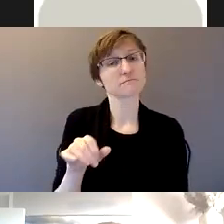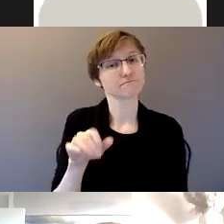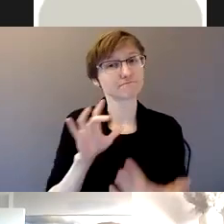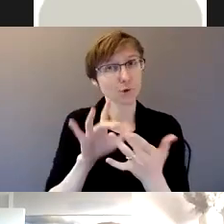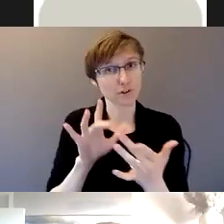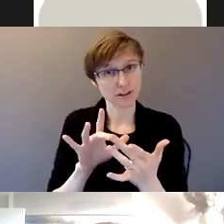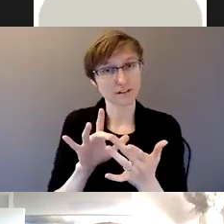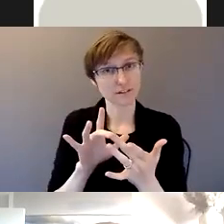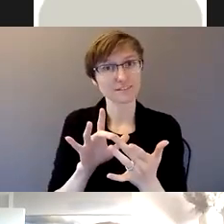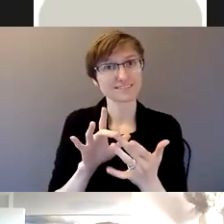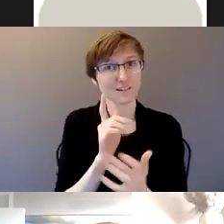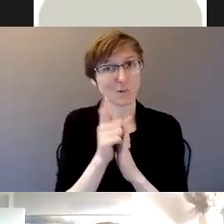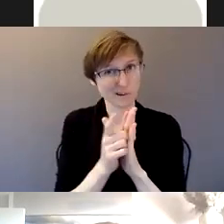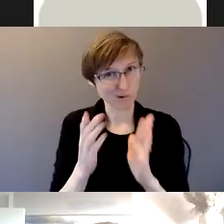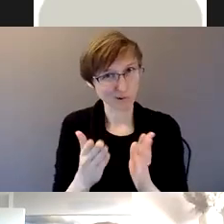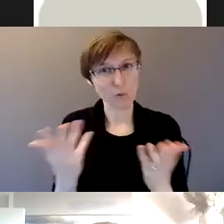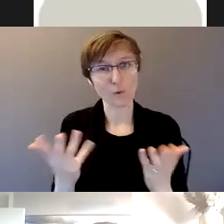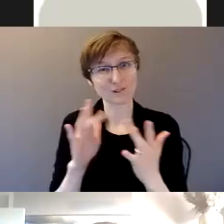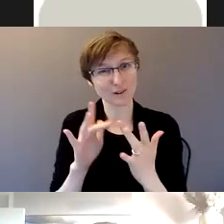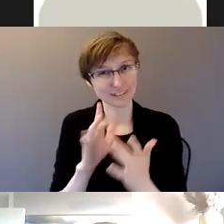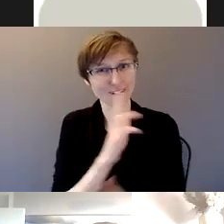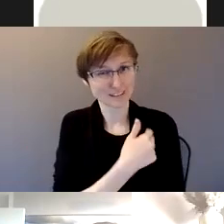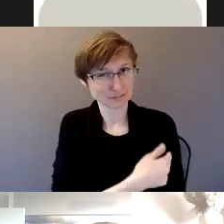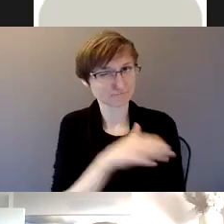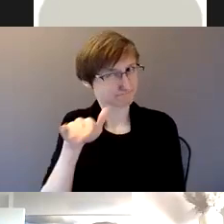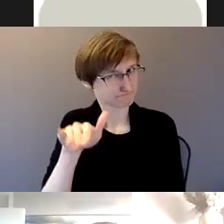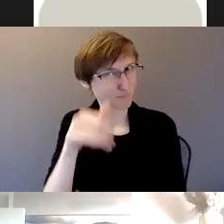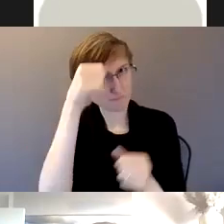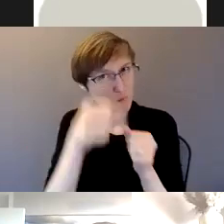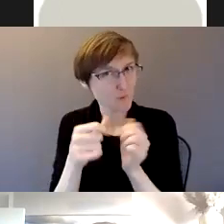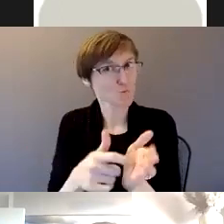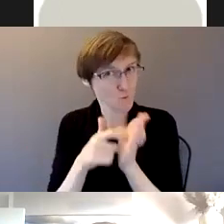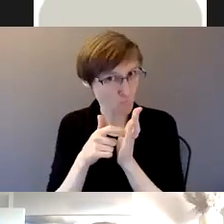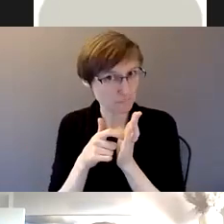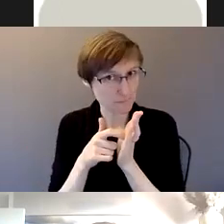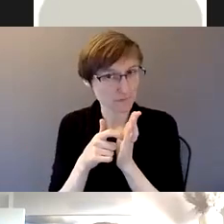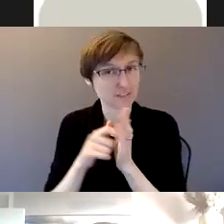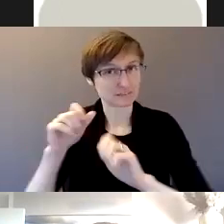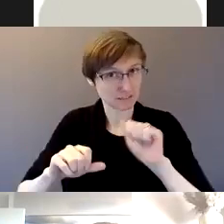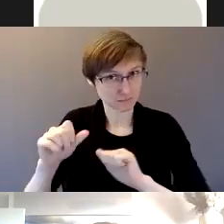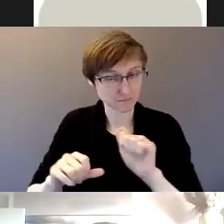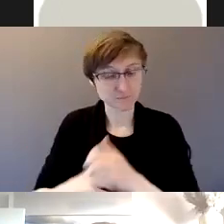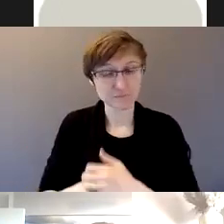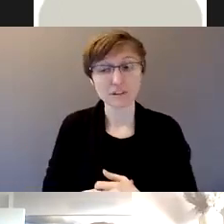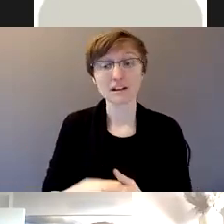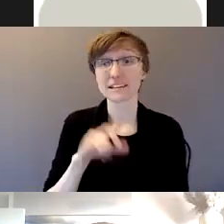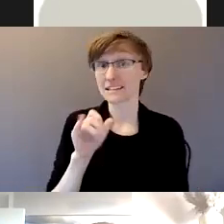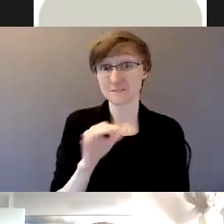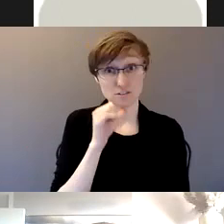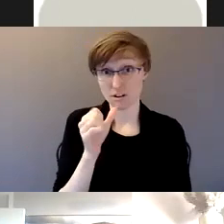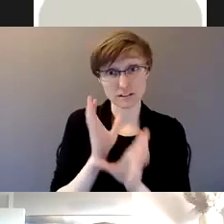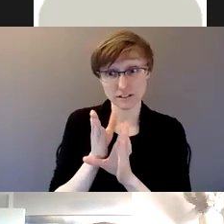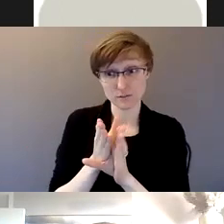hospital of that situation. If they're not a psychiatric patient, and if there are concerns about getting the assessment